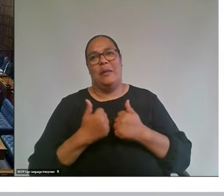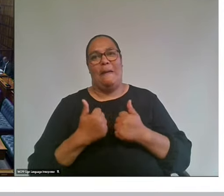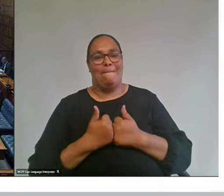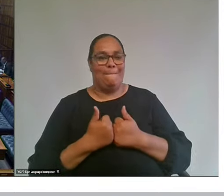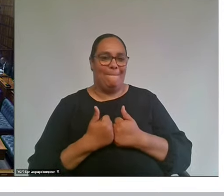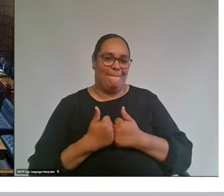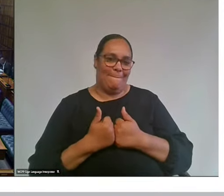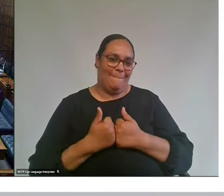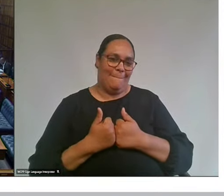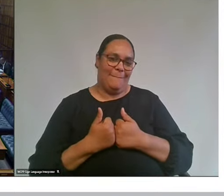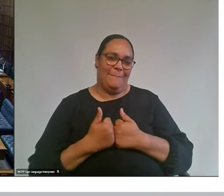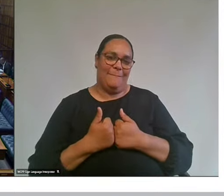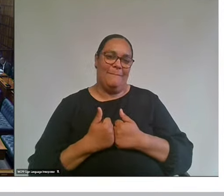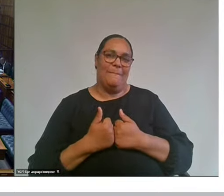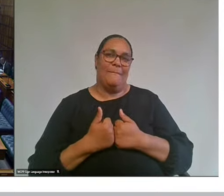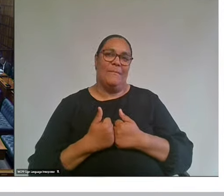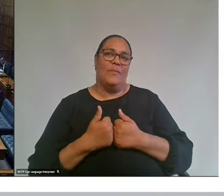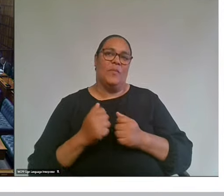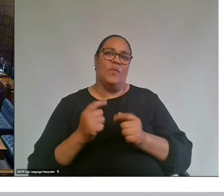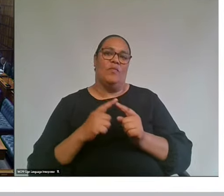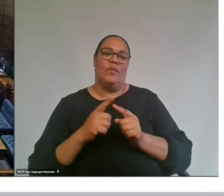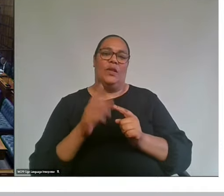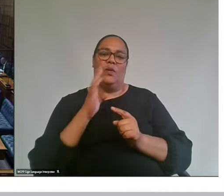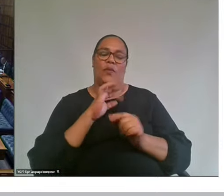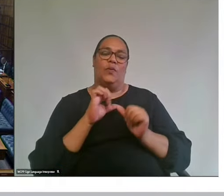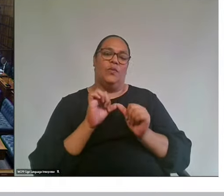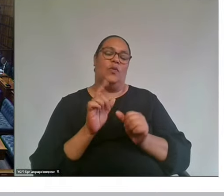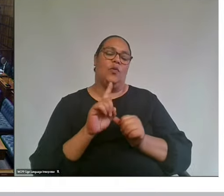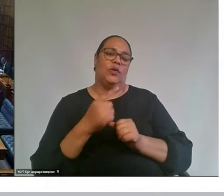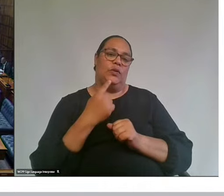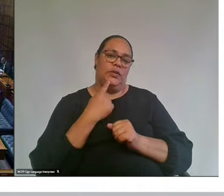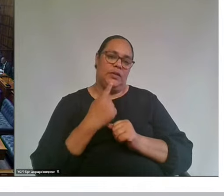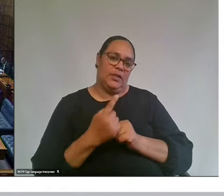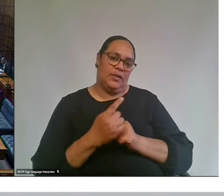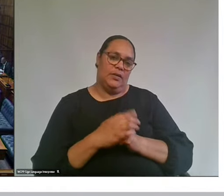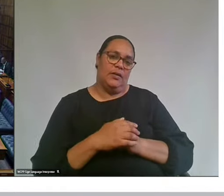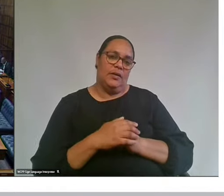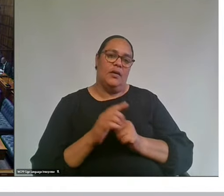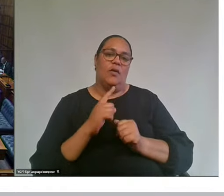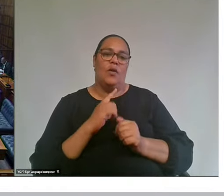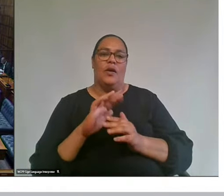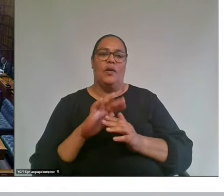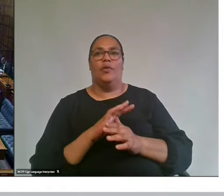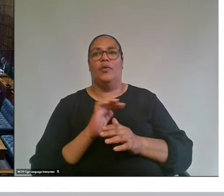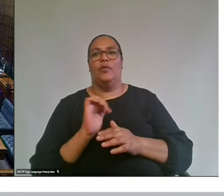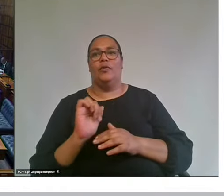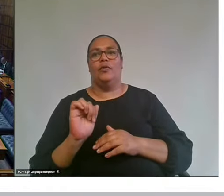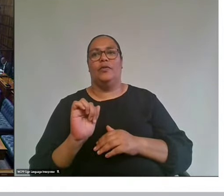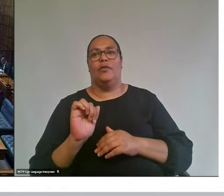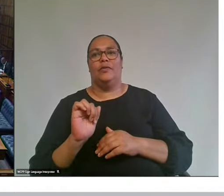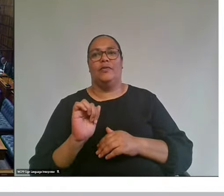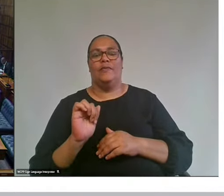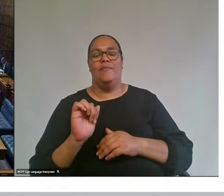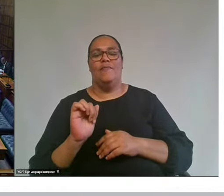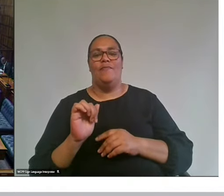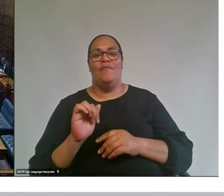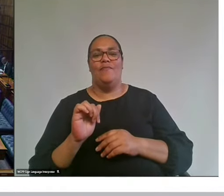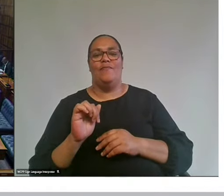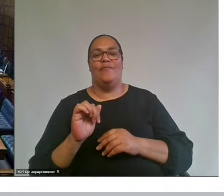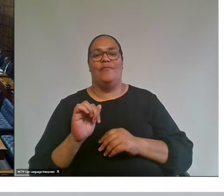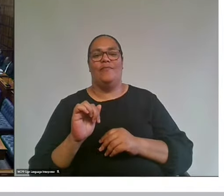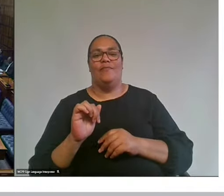challenge um unattainable as you see because of the reasons placed